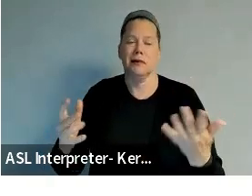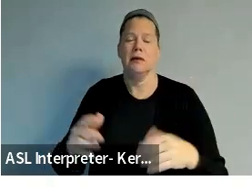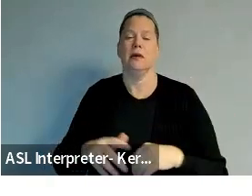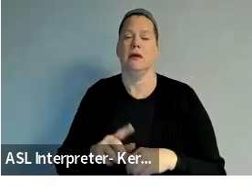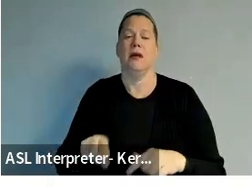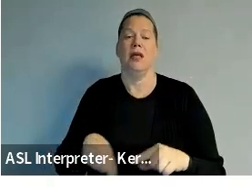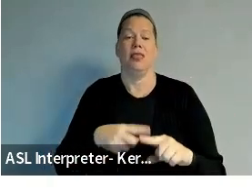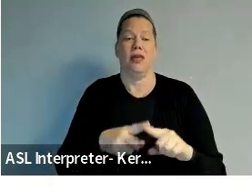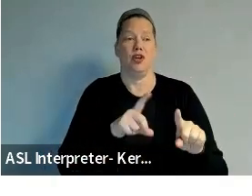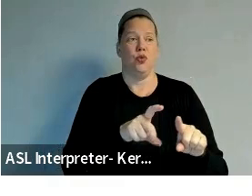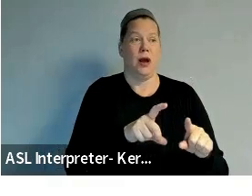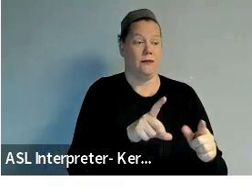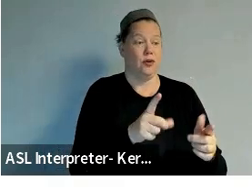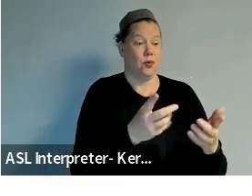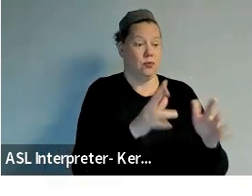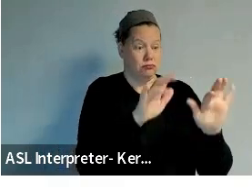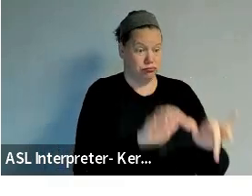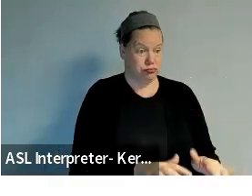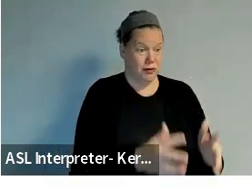are finished.